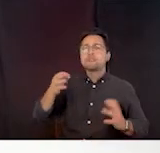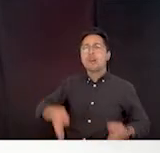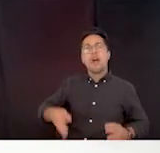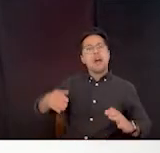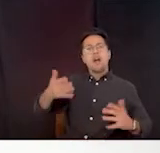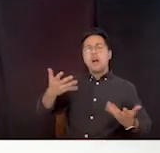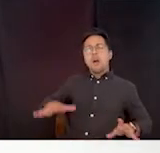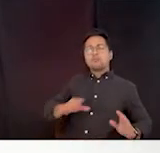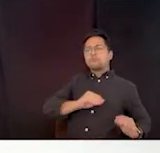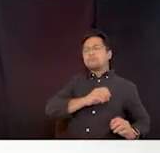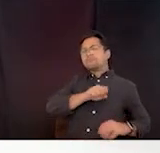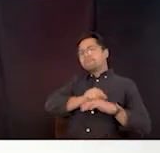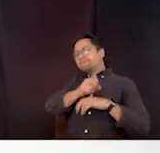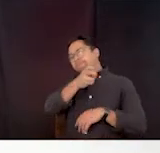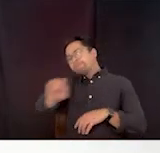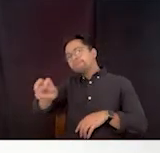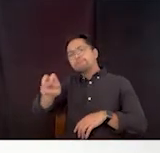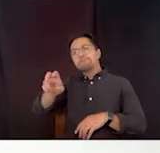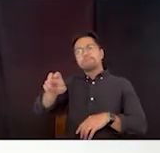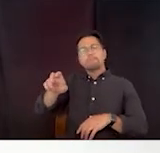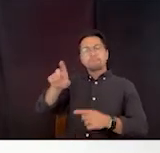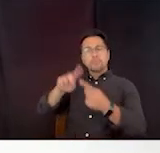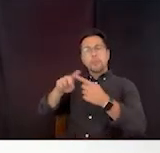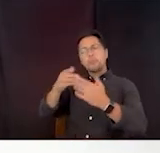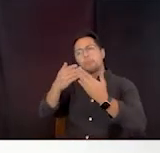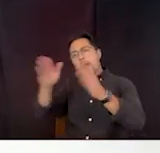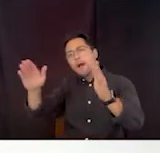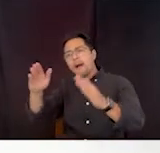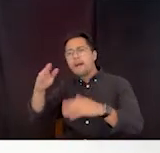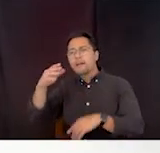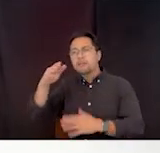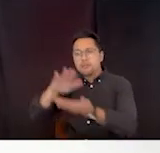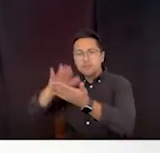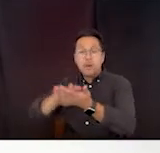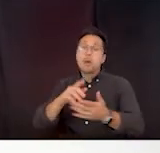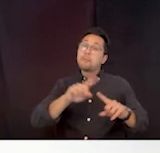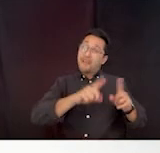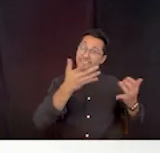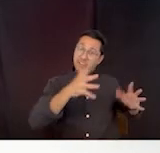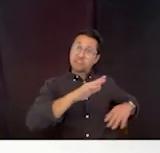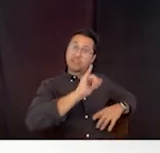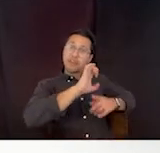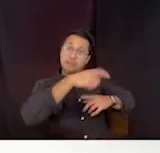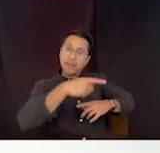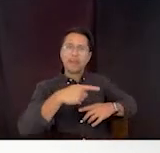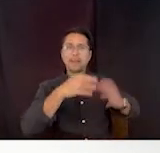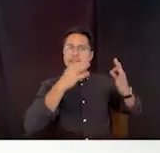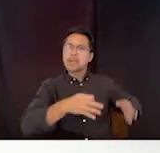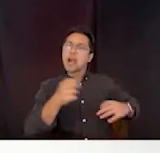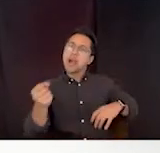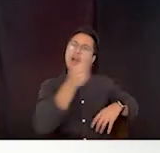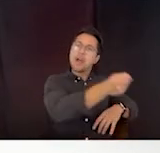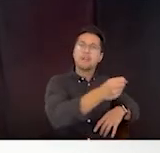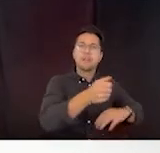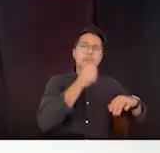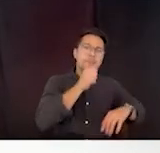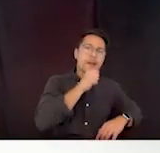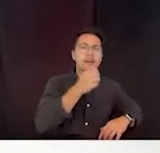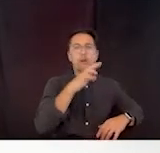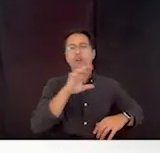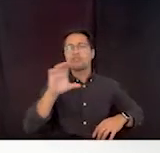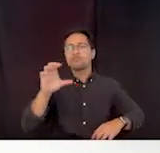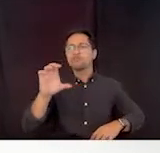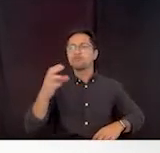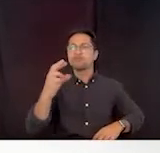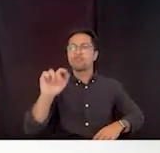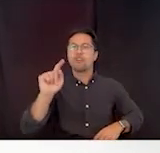child to the public school for kindergarten, but you've gone through and gotten the IEP and you decide to go to a private or a charter, you should remember that